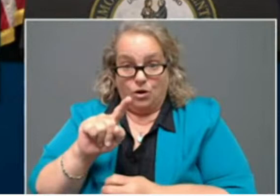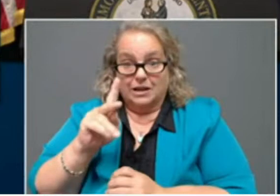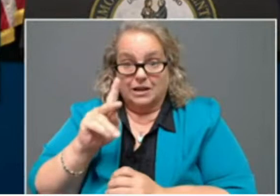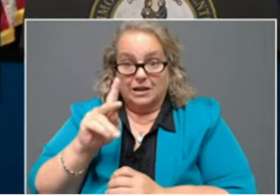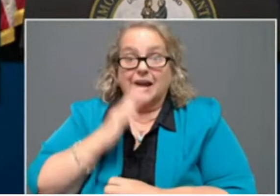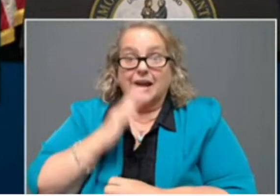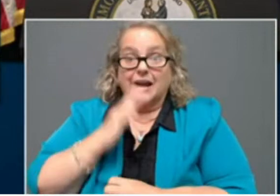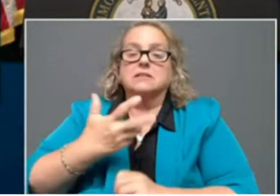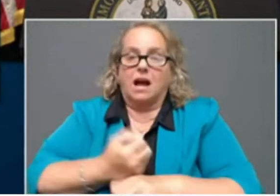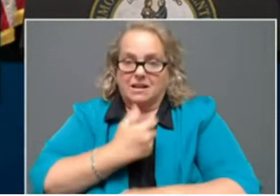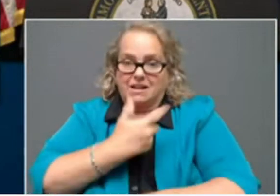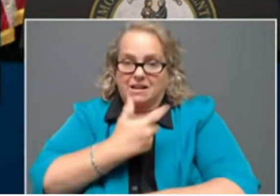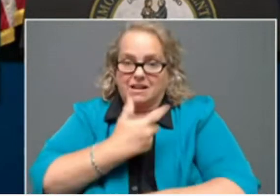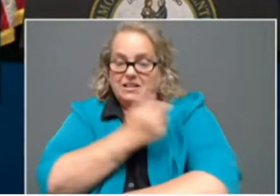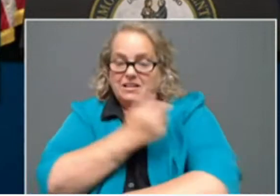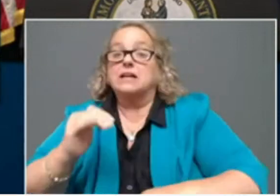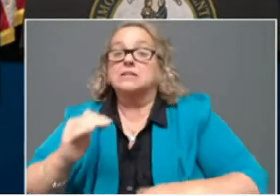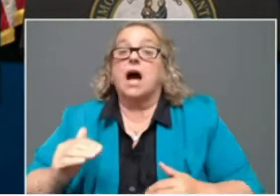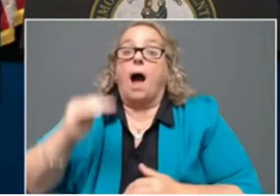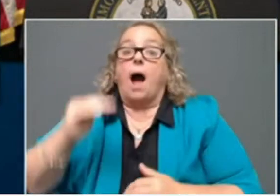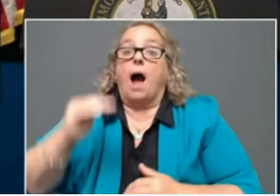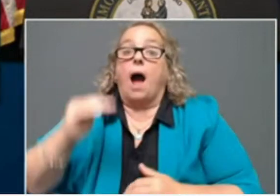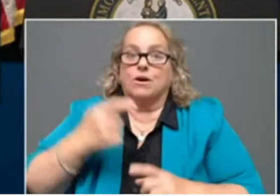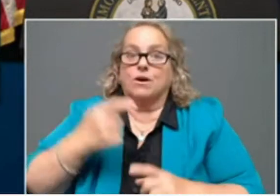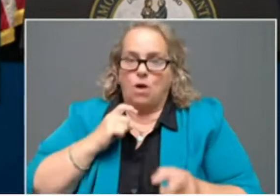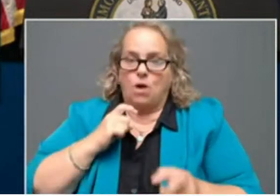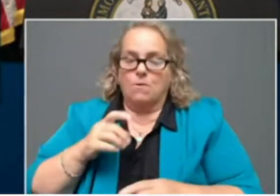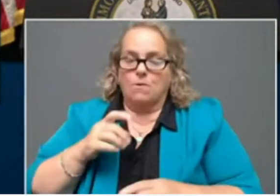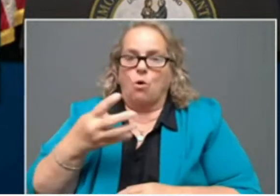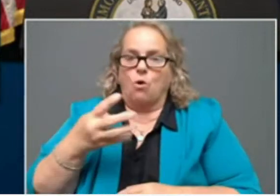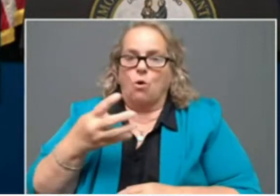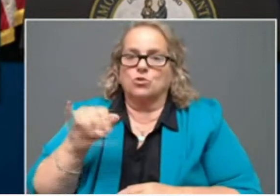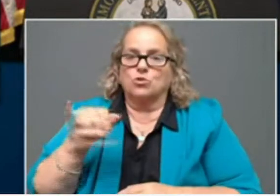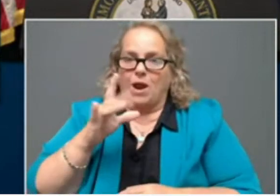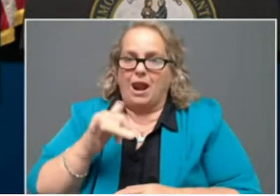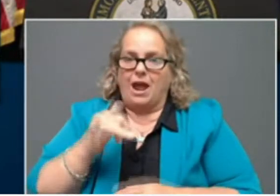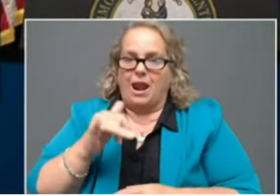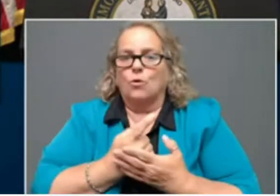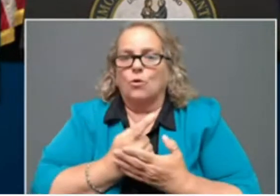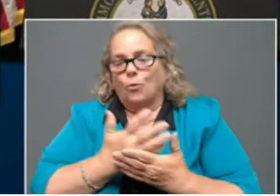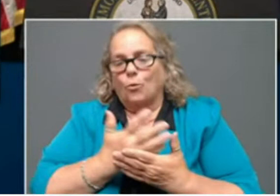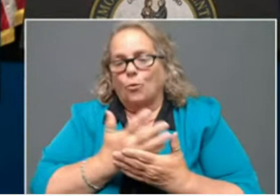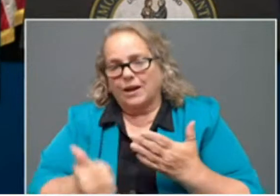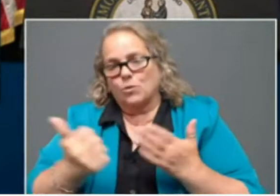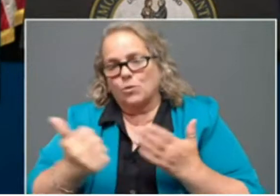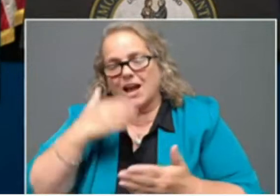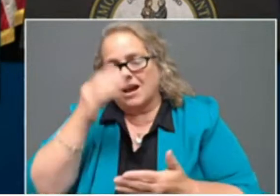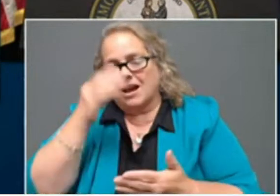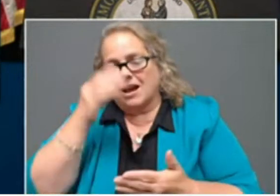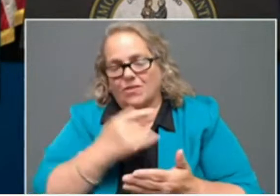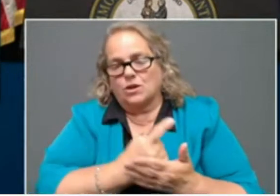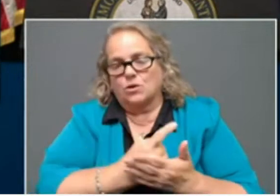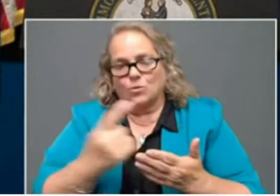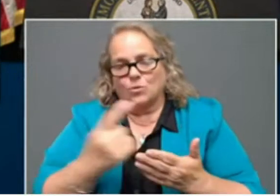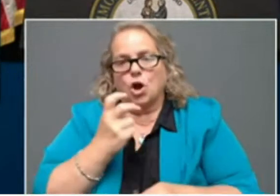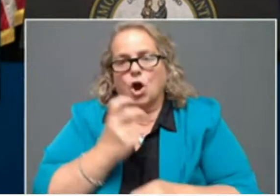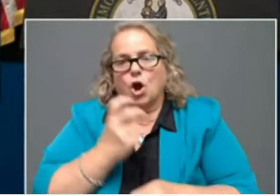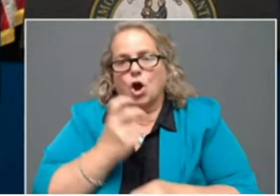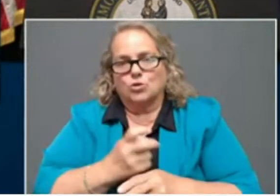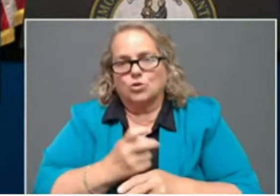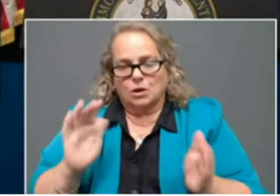vaccinated, that's up significantly from the 4th of July weekend, which I know is a tough comparison,